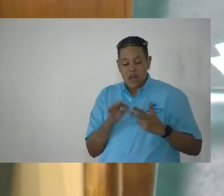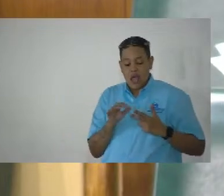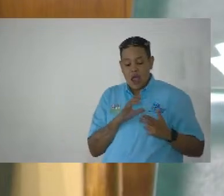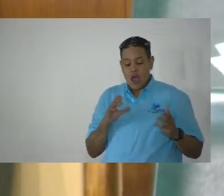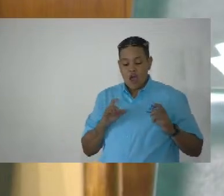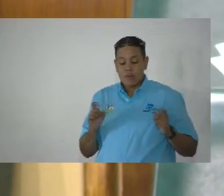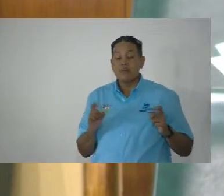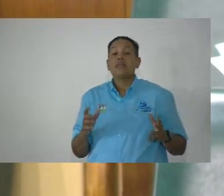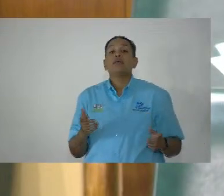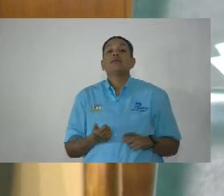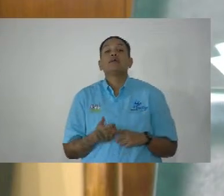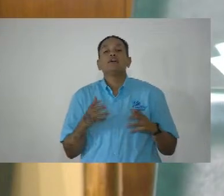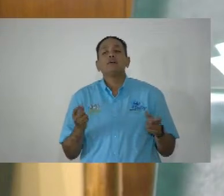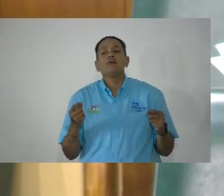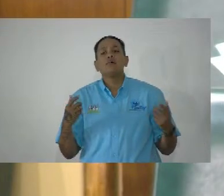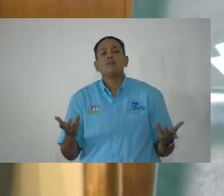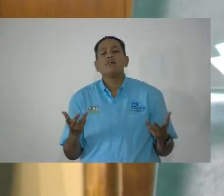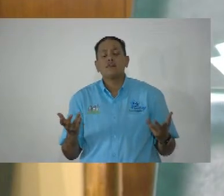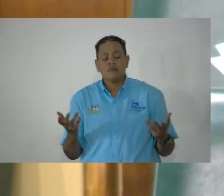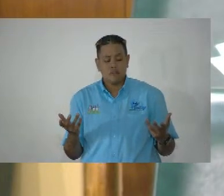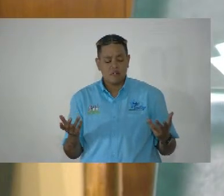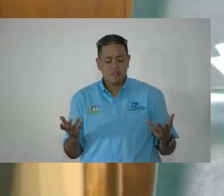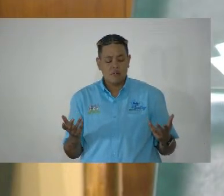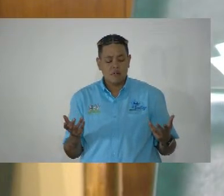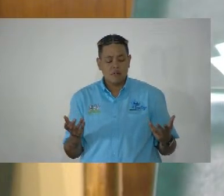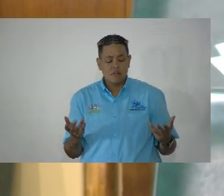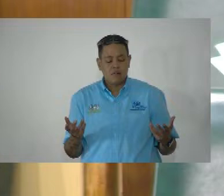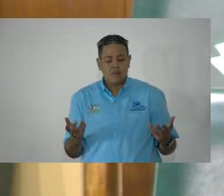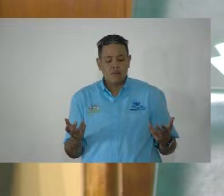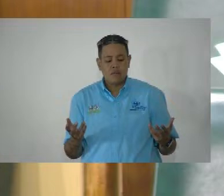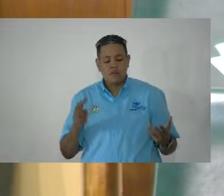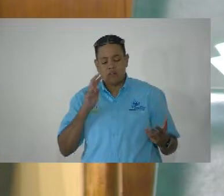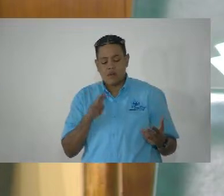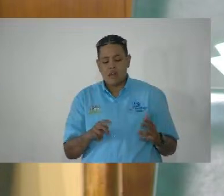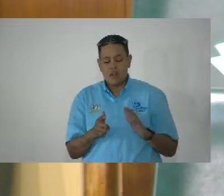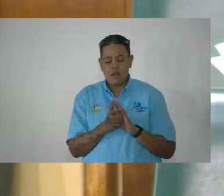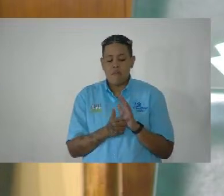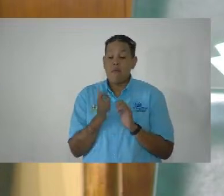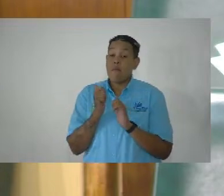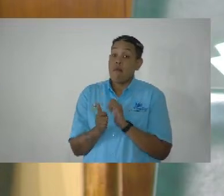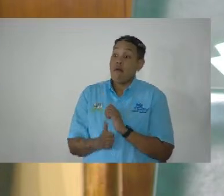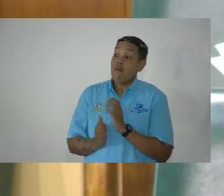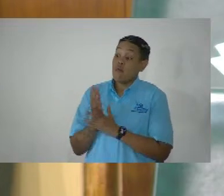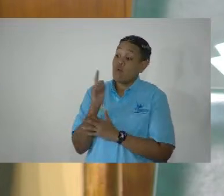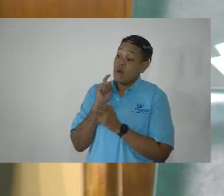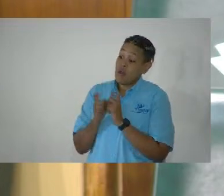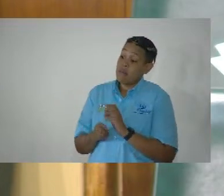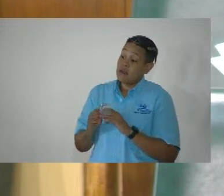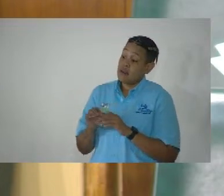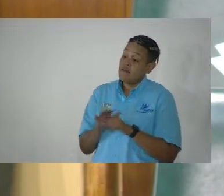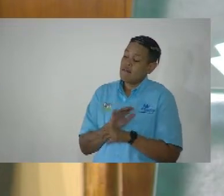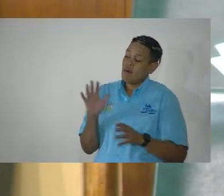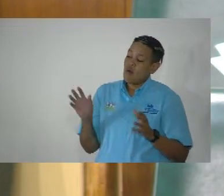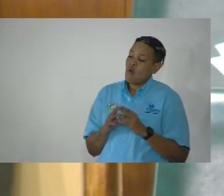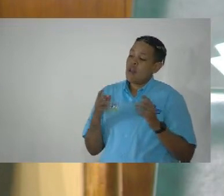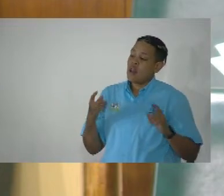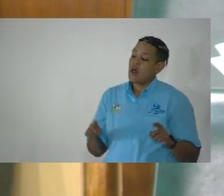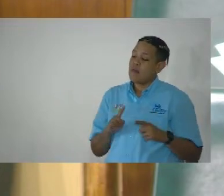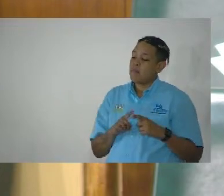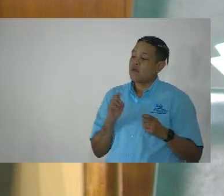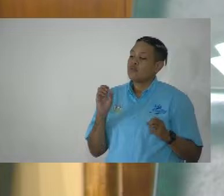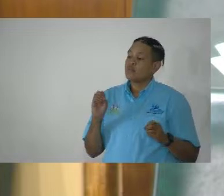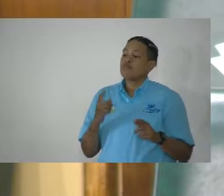Committee to see this bill amended in full and to put the